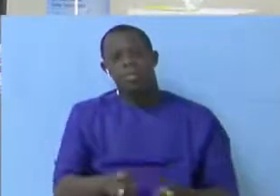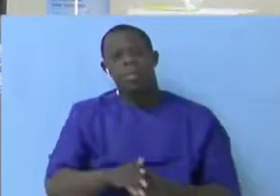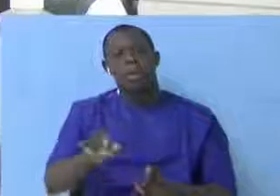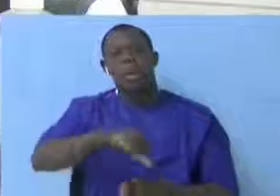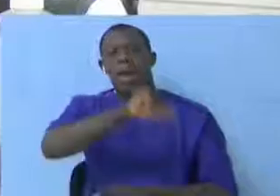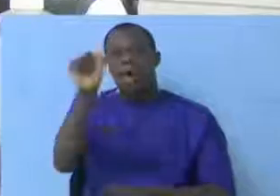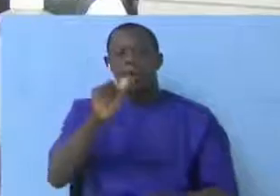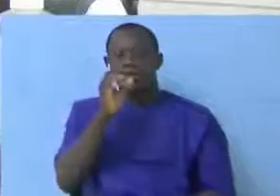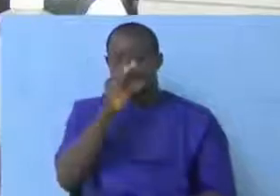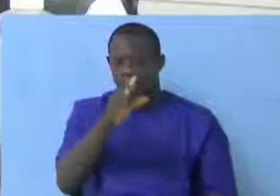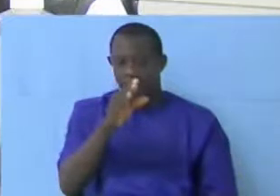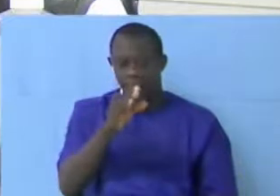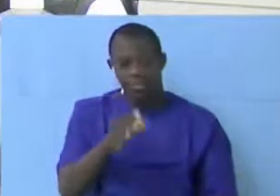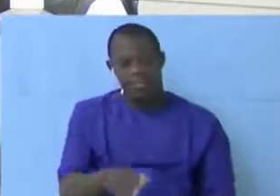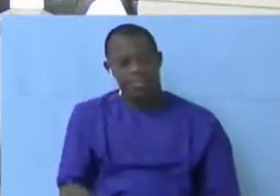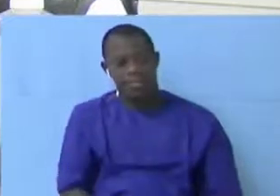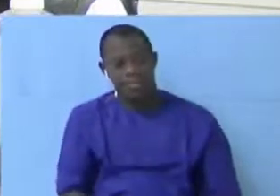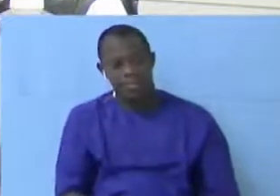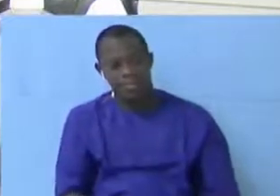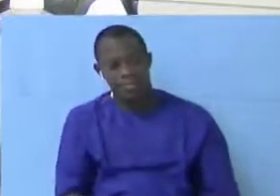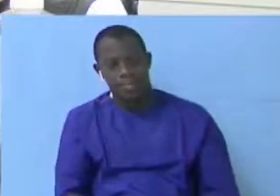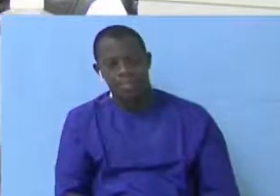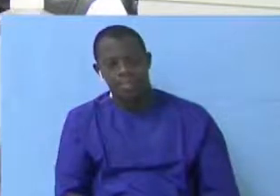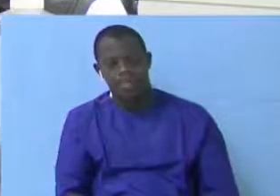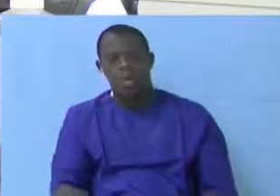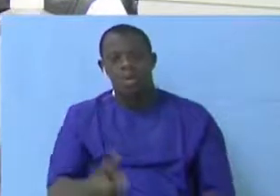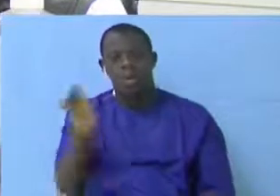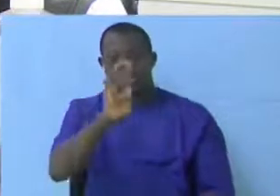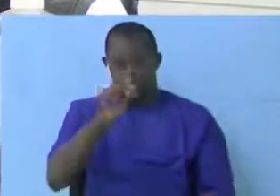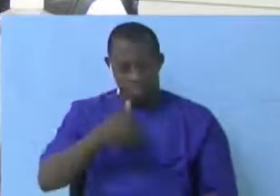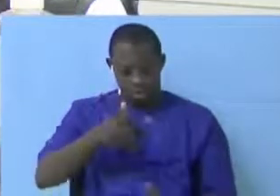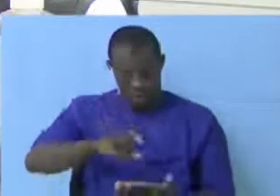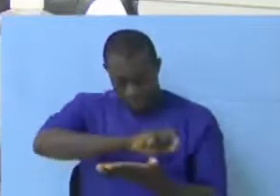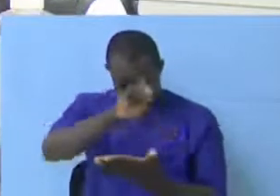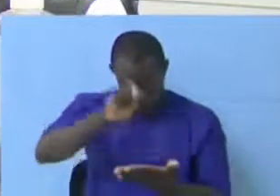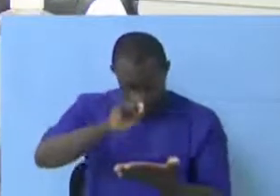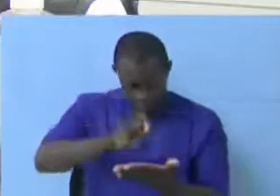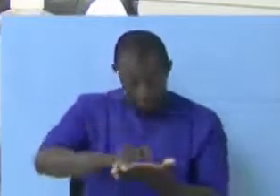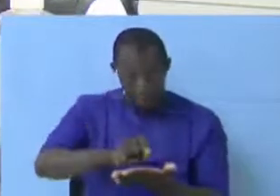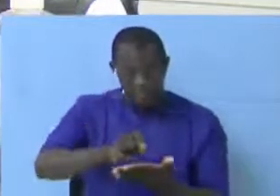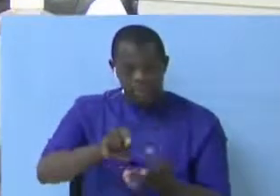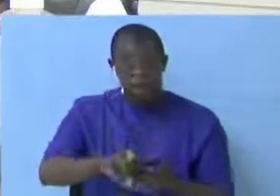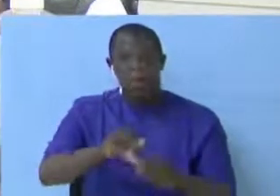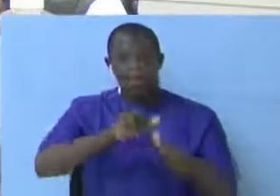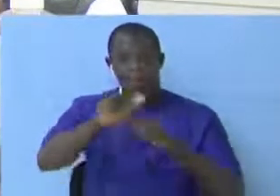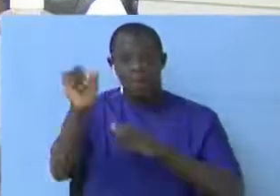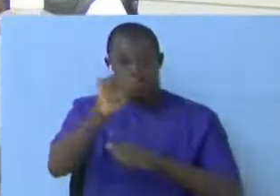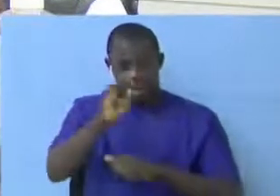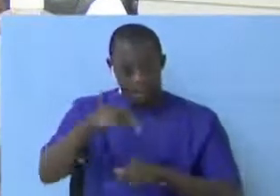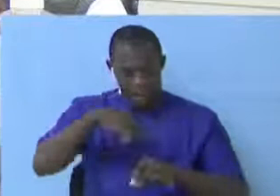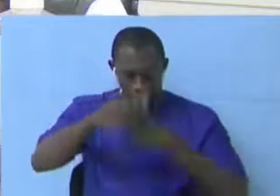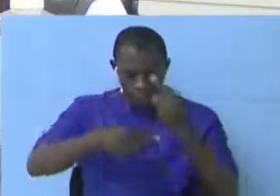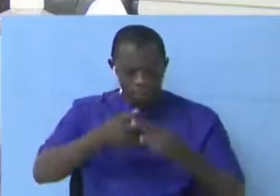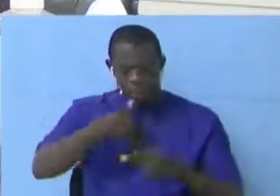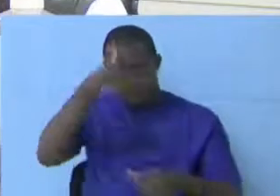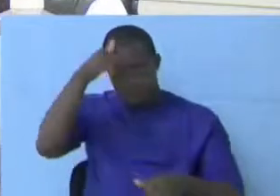and say that what I signed, to the best of my recollection,